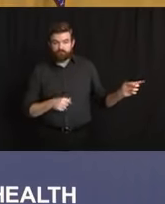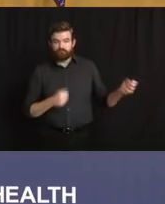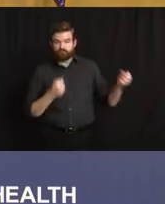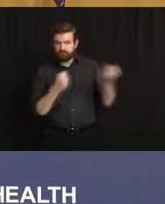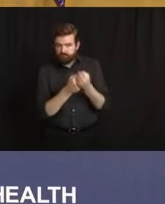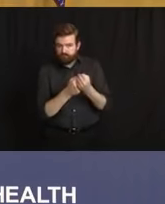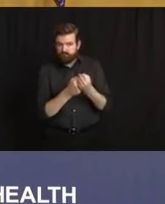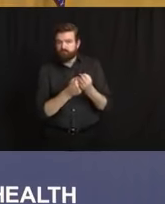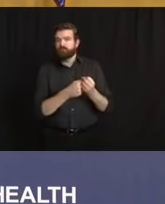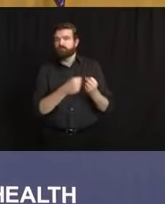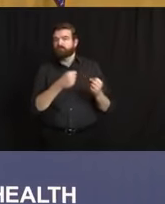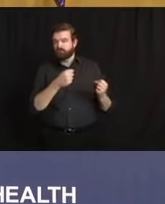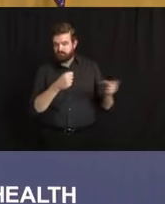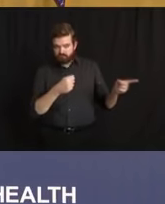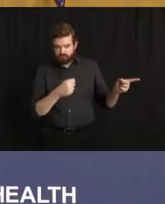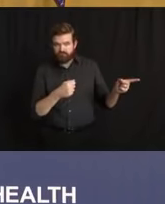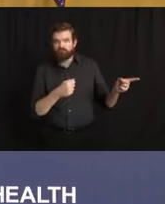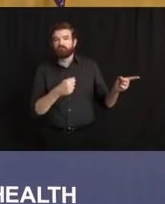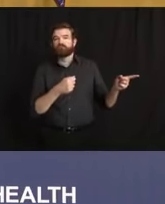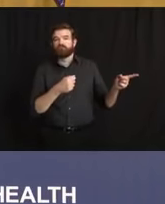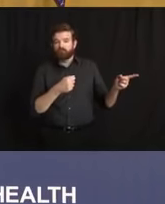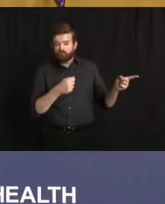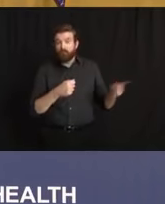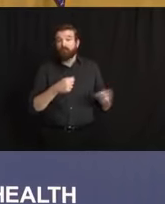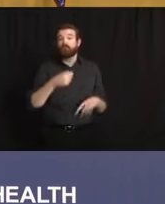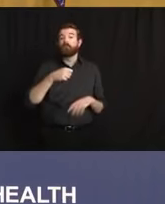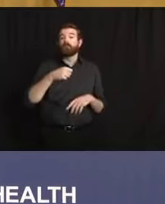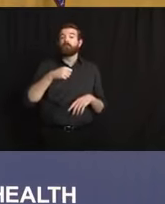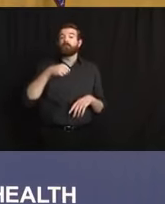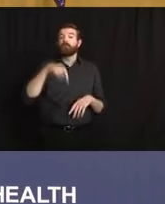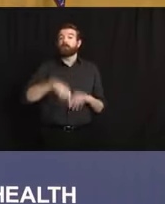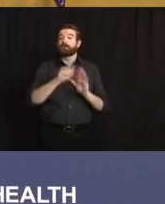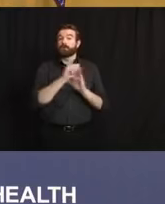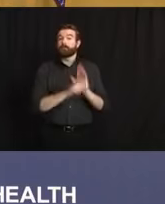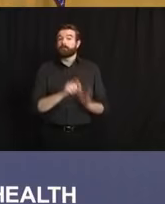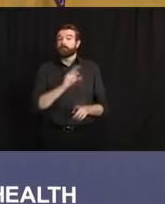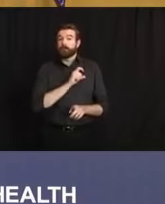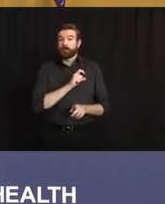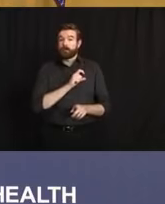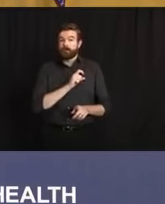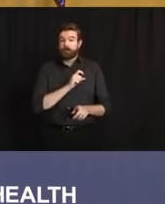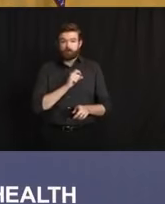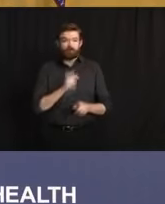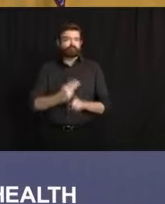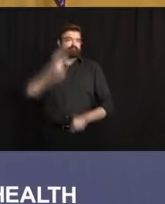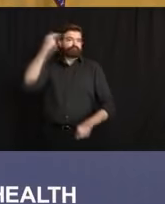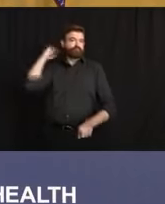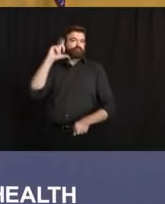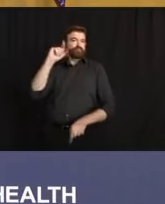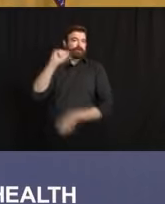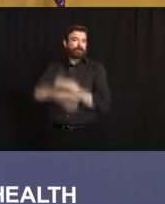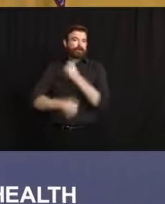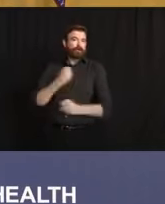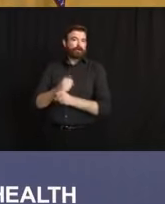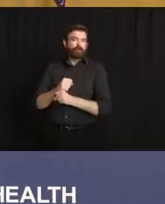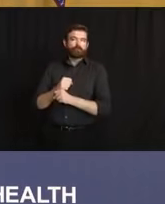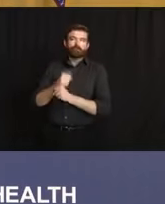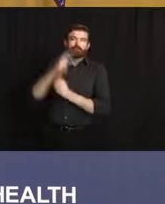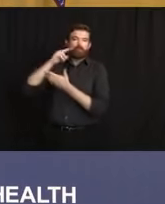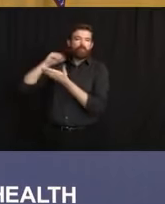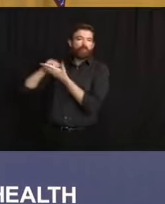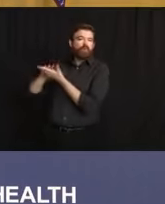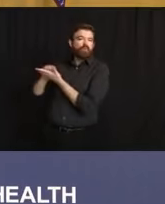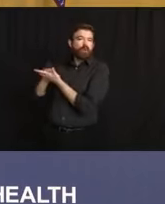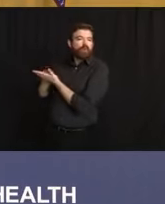both prospectively and in the case of the state police going back 20 years. Do you want to comment on the corrections officers piece?